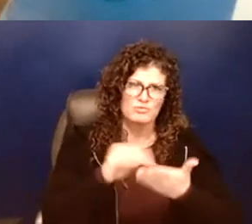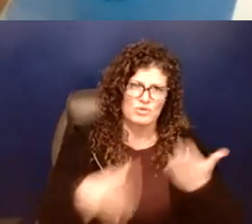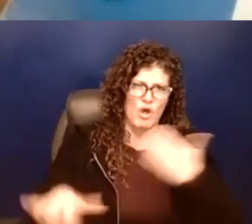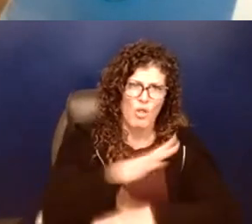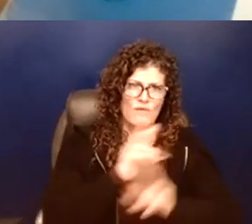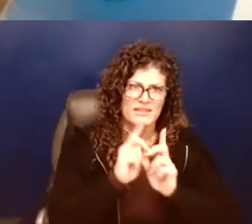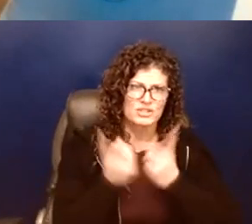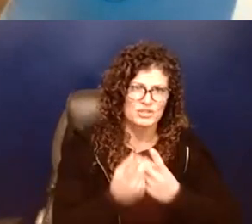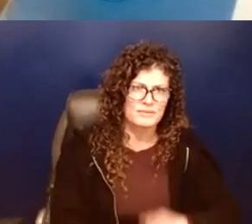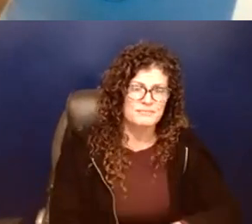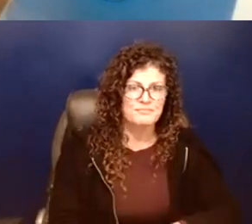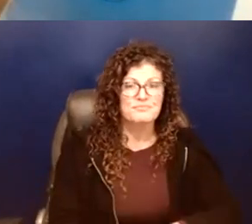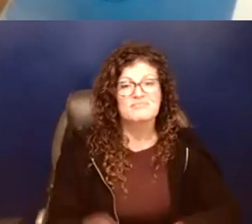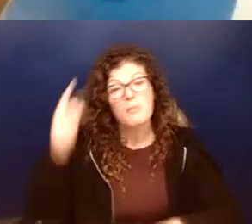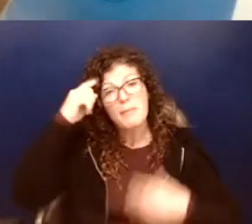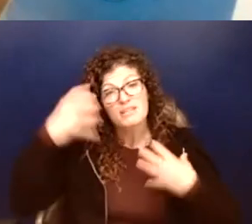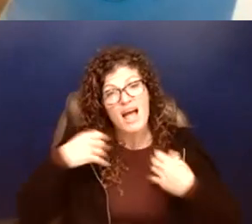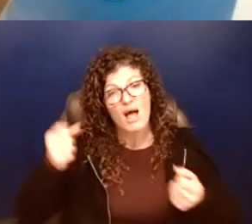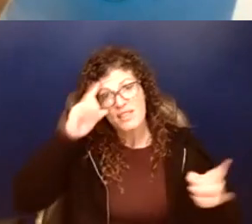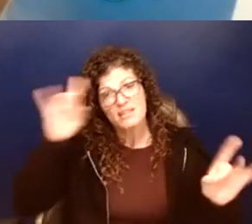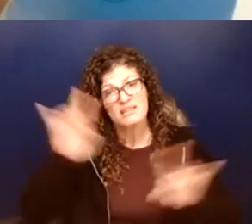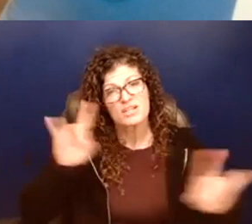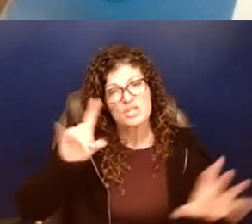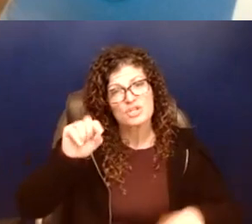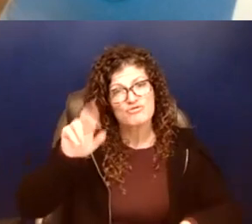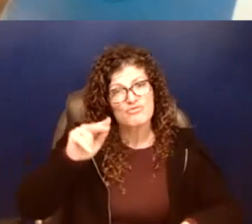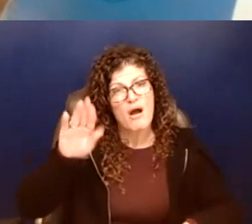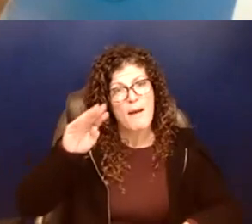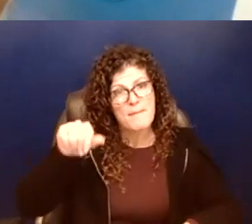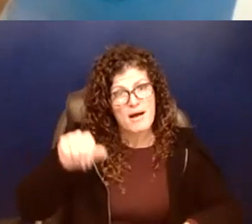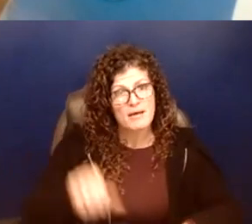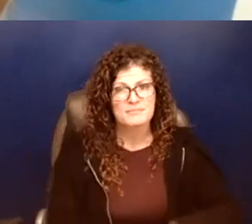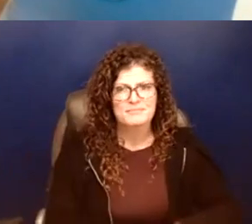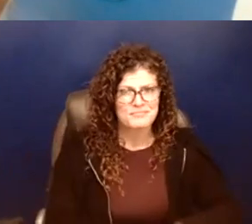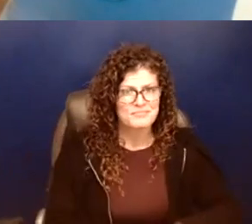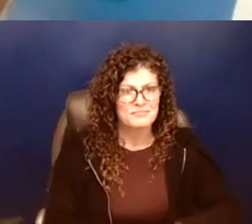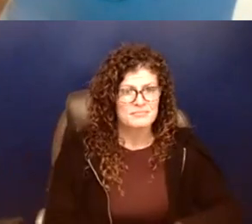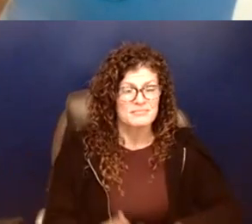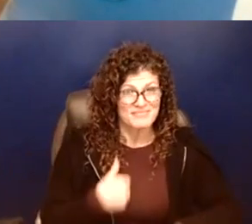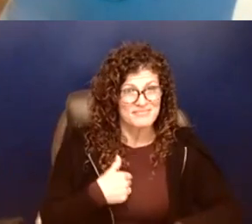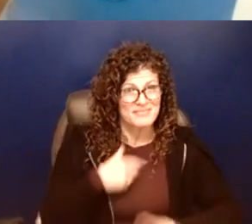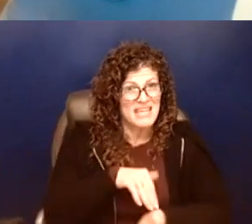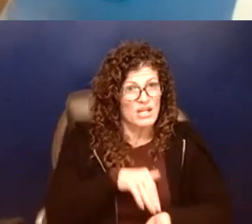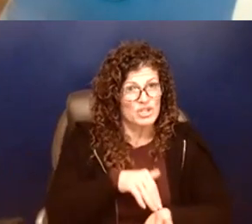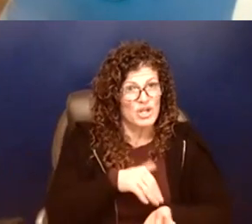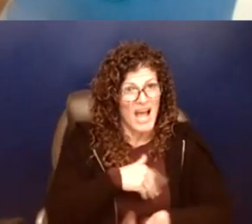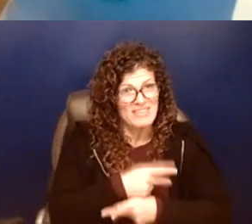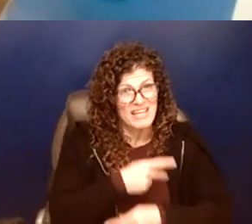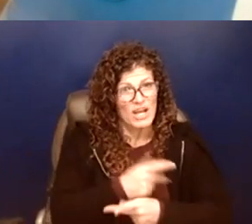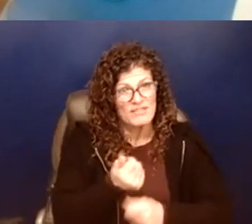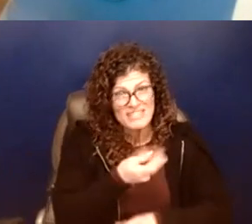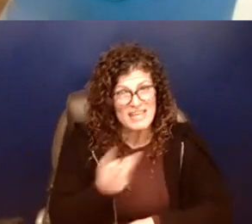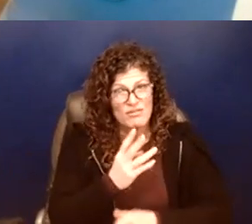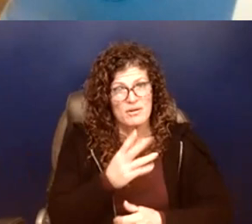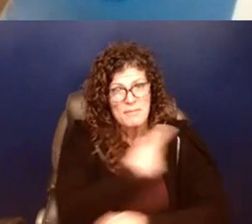Mental health and trauma. There is so much trauma in this city. As a physician, I have taken care of many patients who have gone through trauma related to